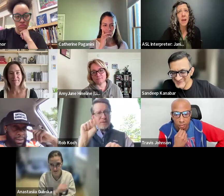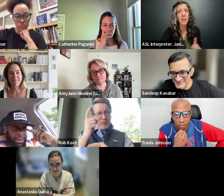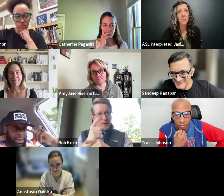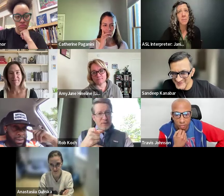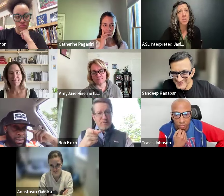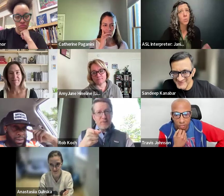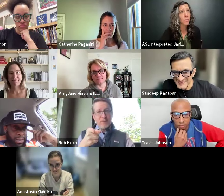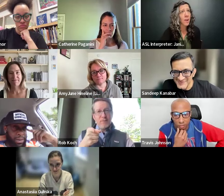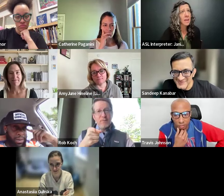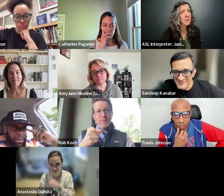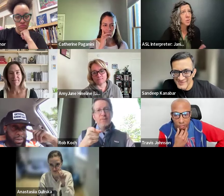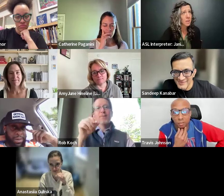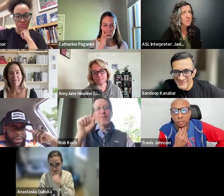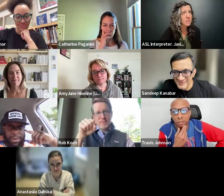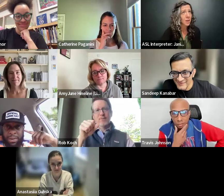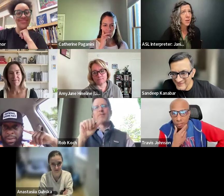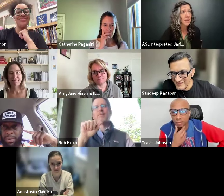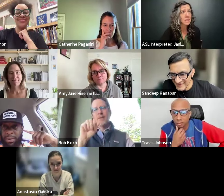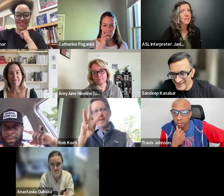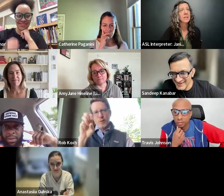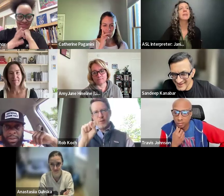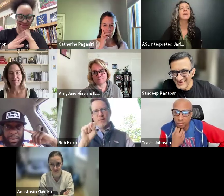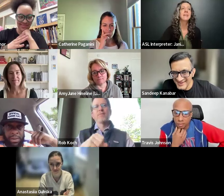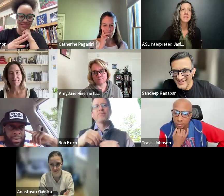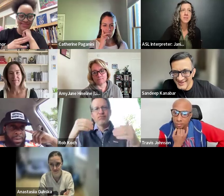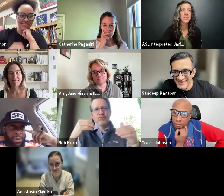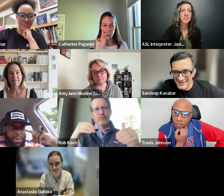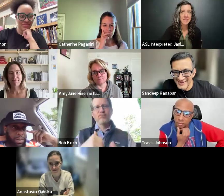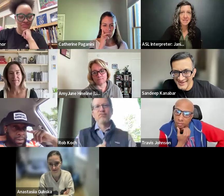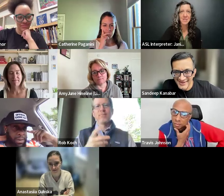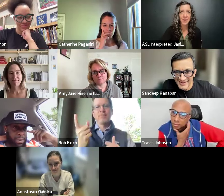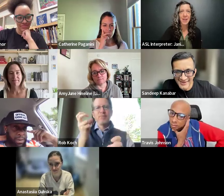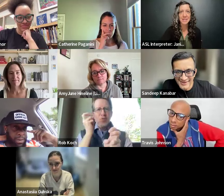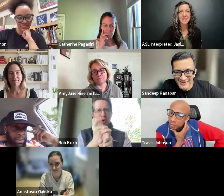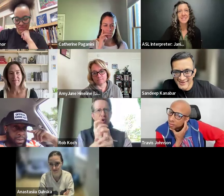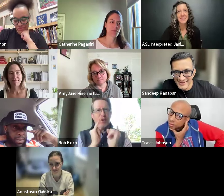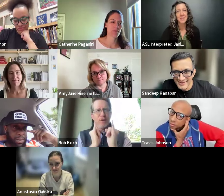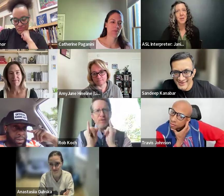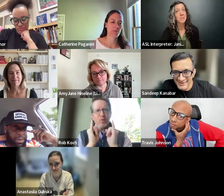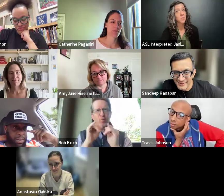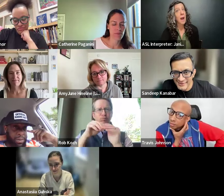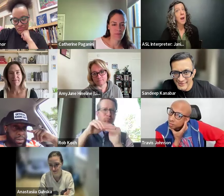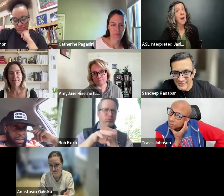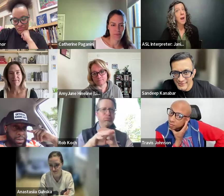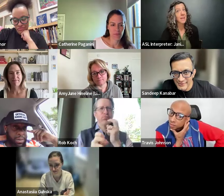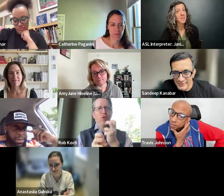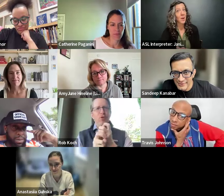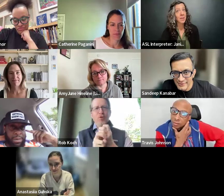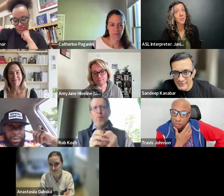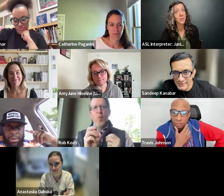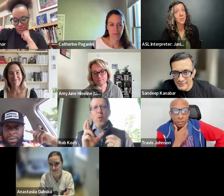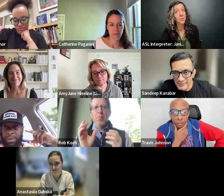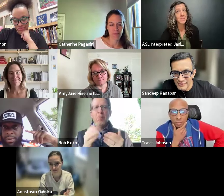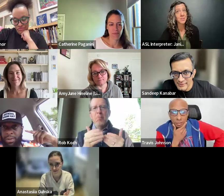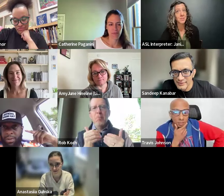let me remind me, you work for AWS, is that correct? And Zeno Chien says, yes, that's correct. Rob says, wow,